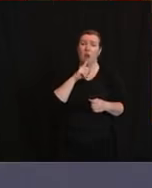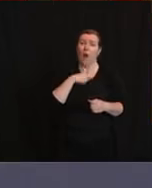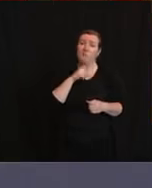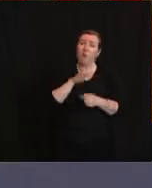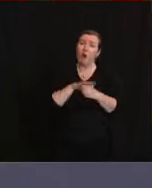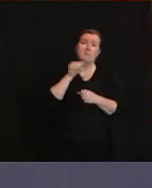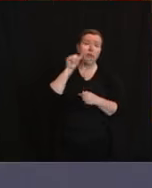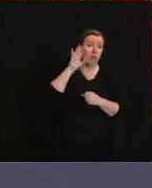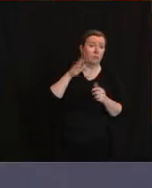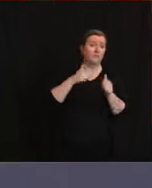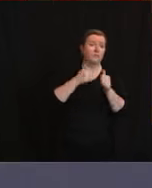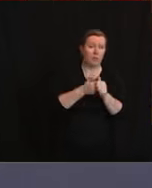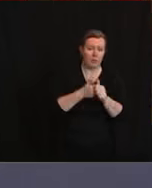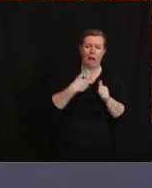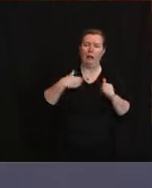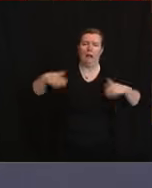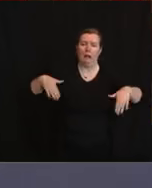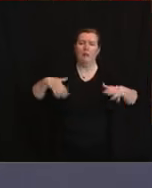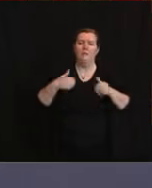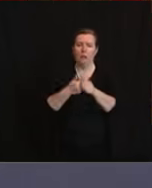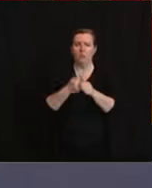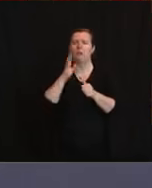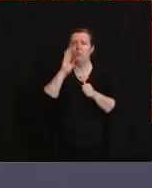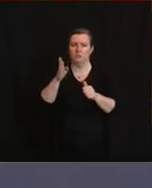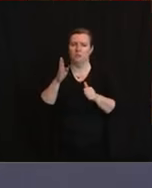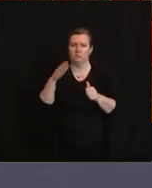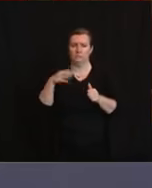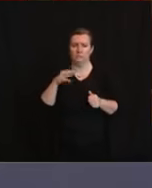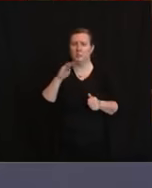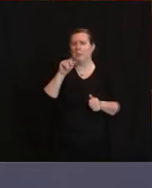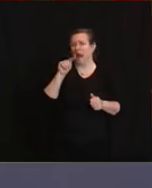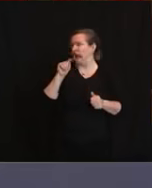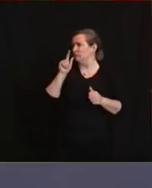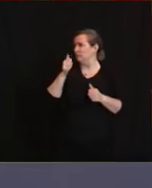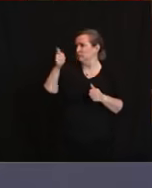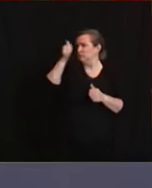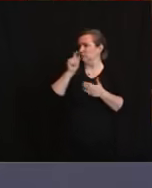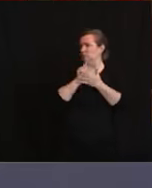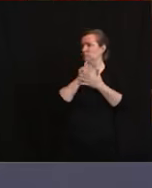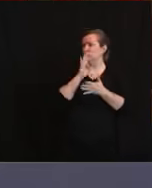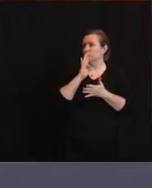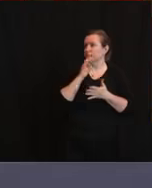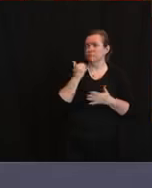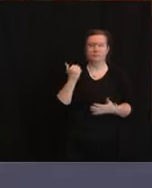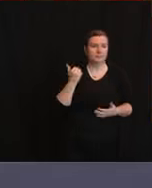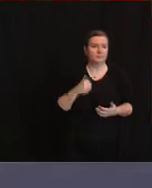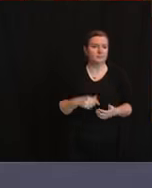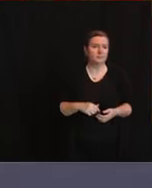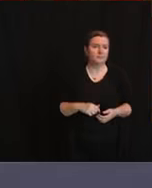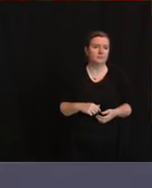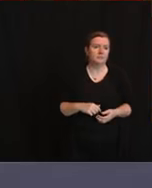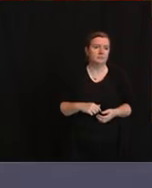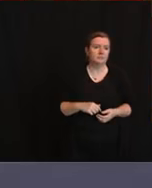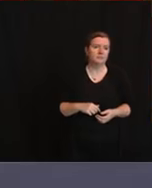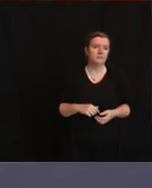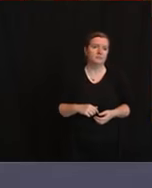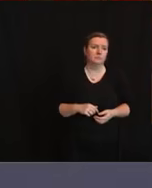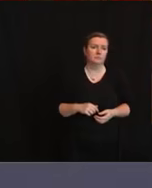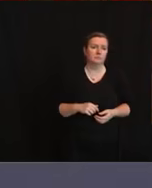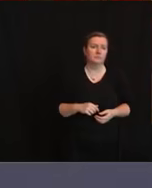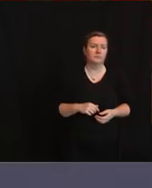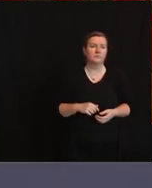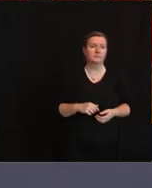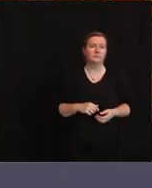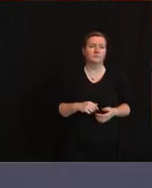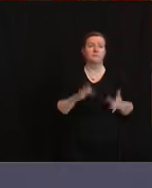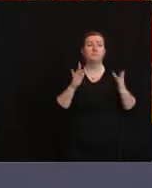we do that. Actually, Matt Placken is going to follow up on the spot. Nikita, we've been in touch both with the federal delegation as